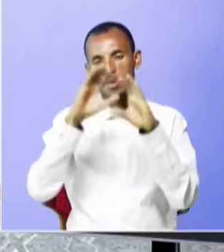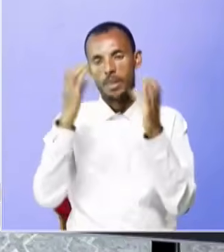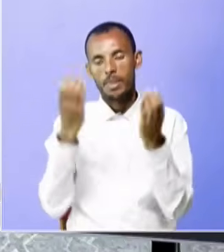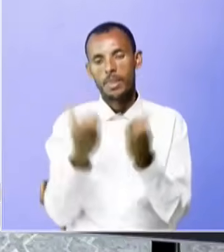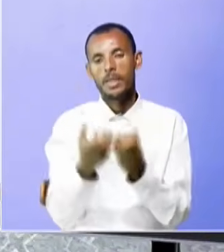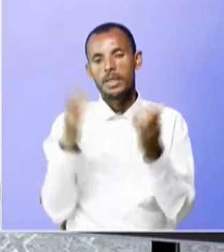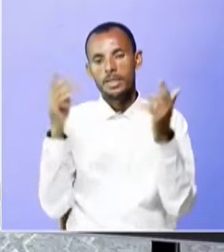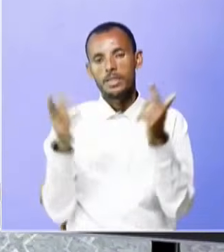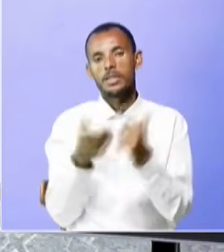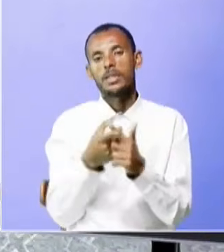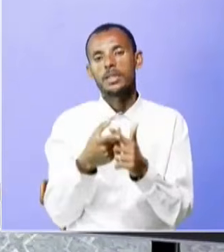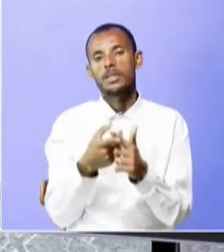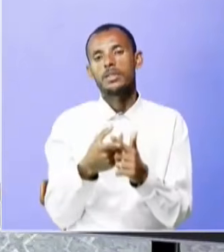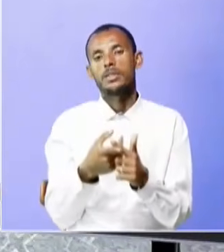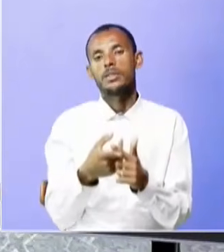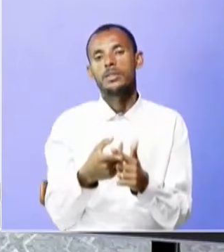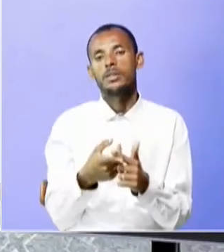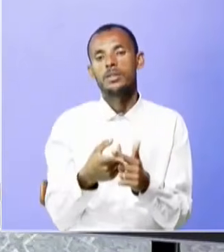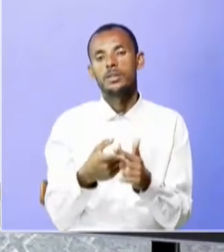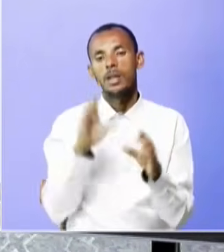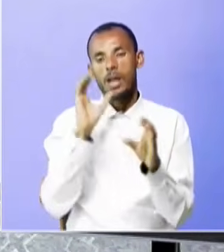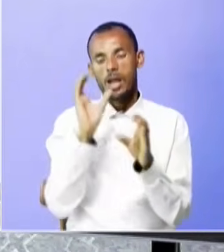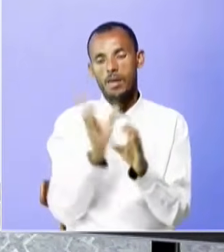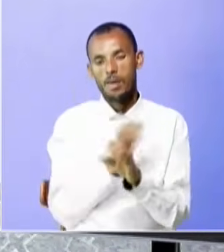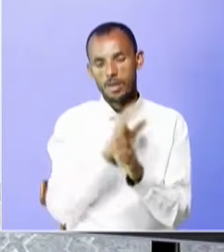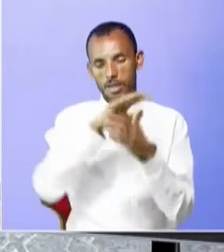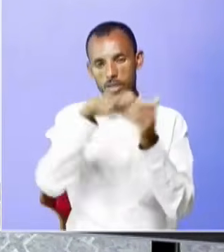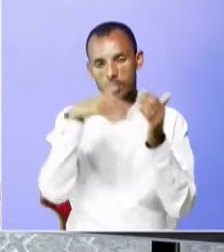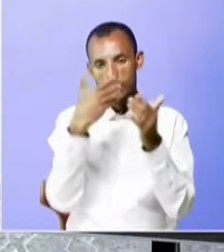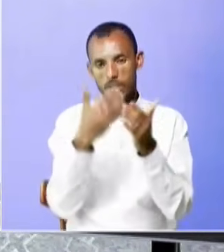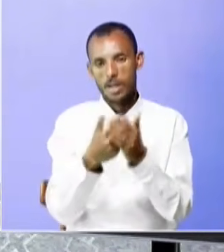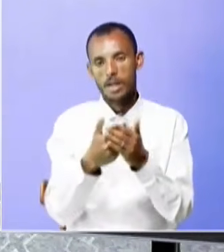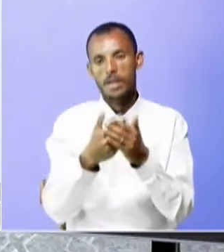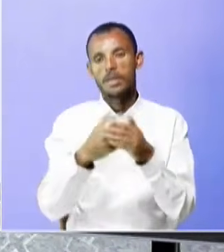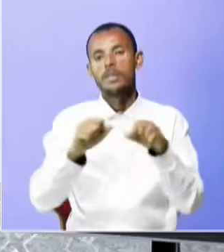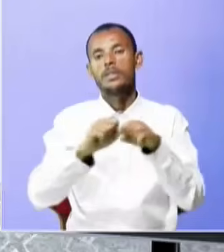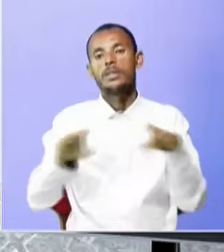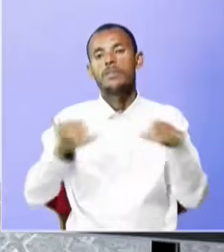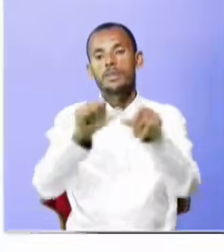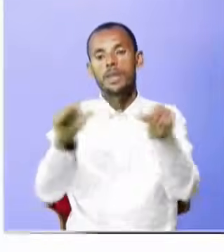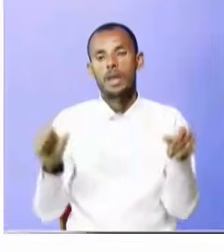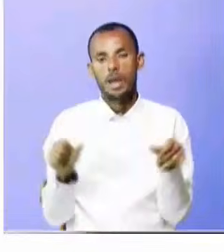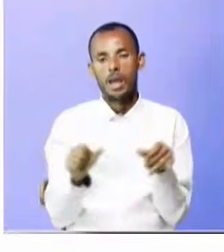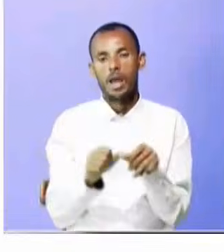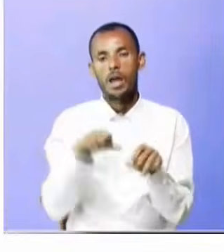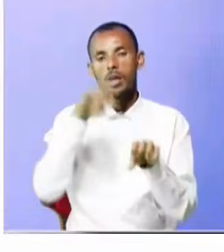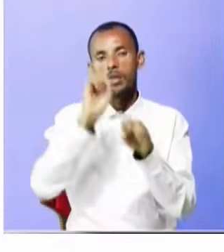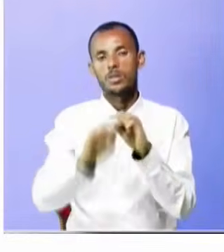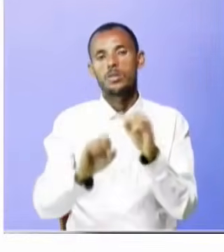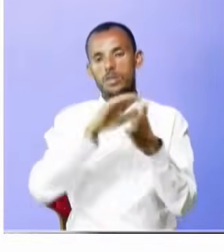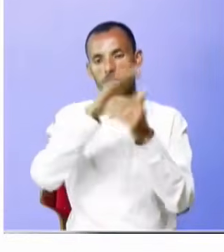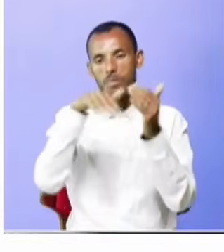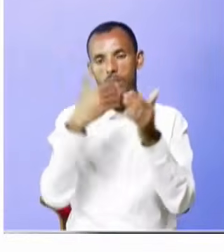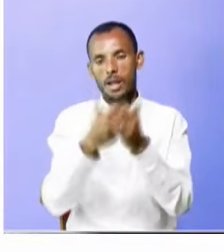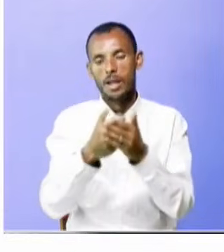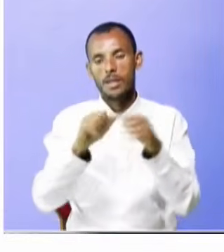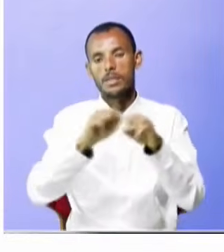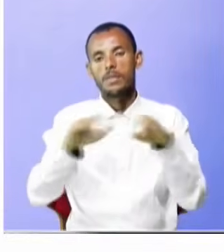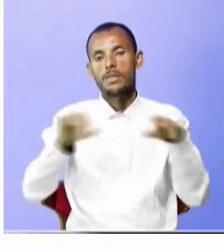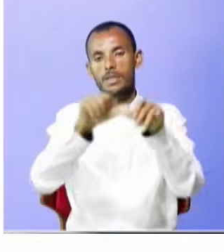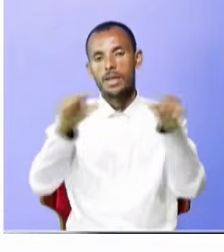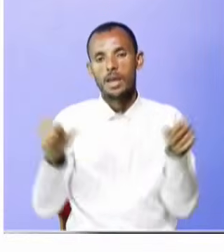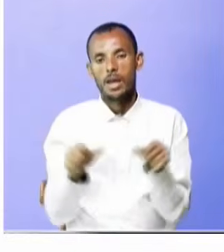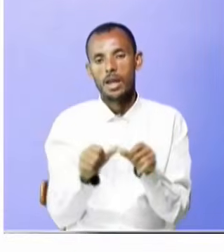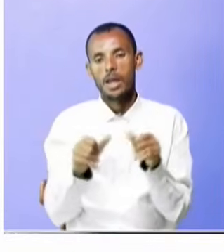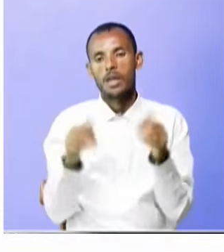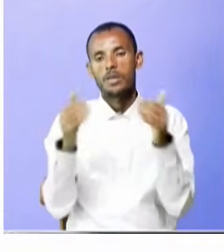The next one is calculating the total surface area. Okay, so the total surface area is